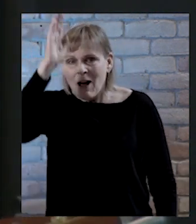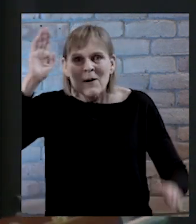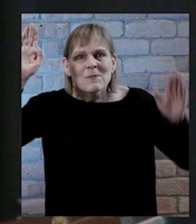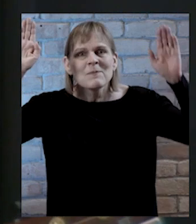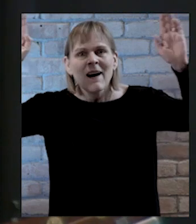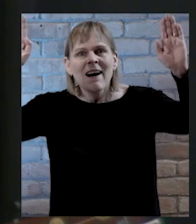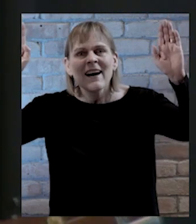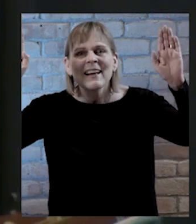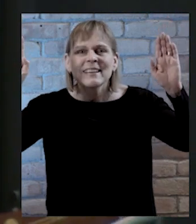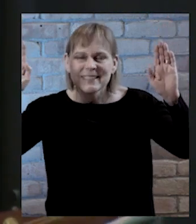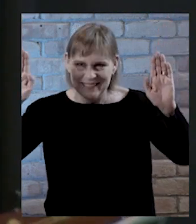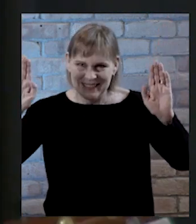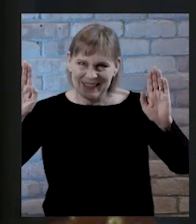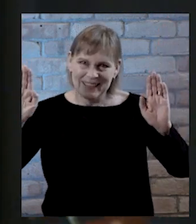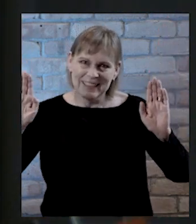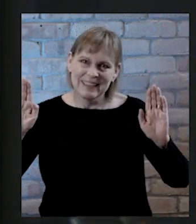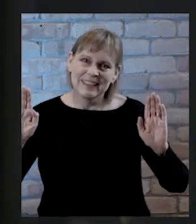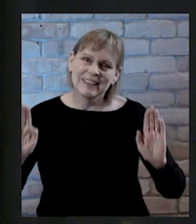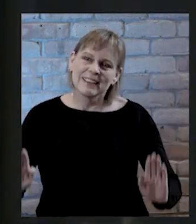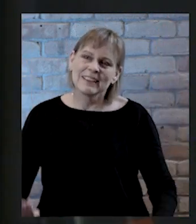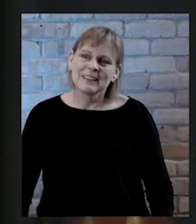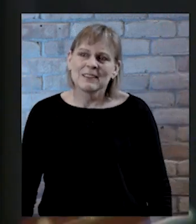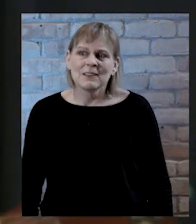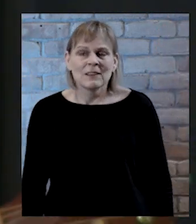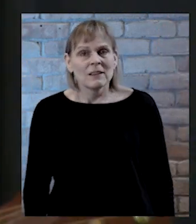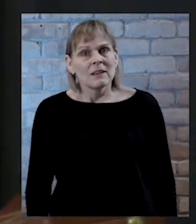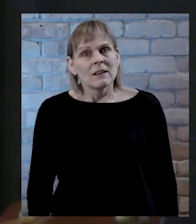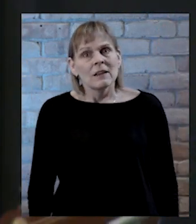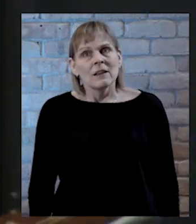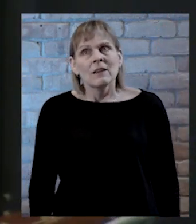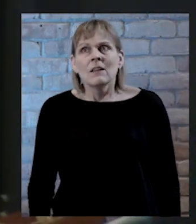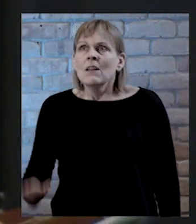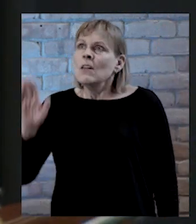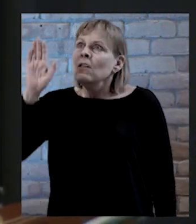God Almighty.